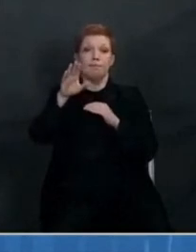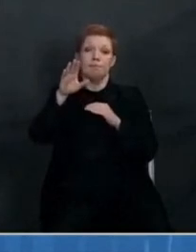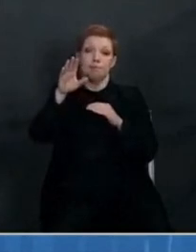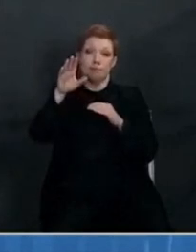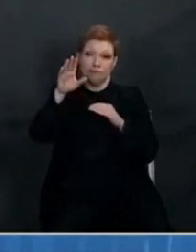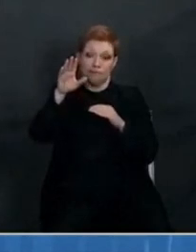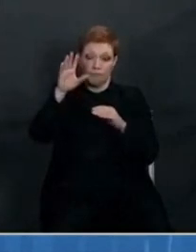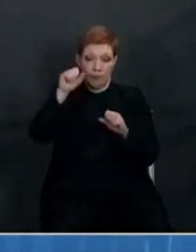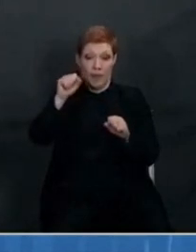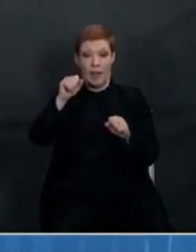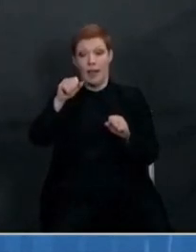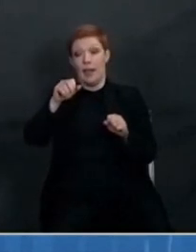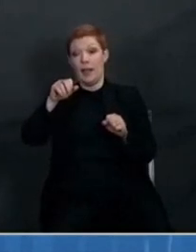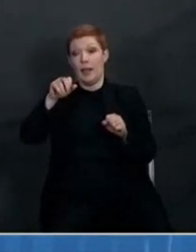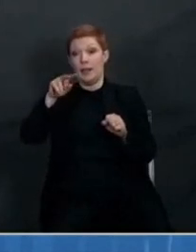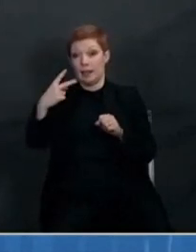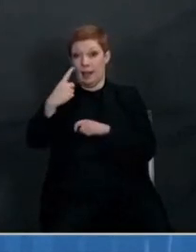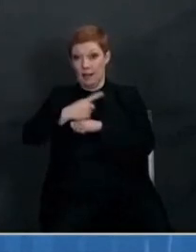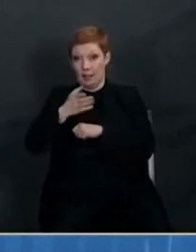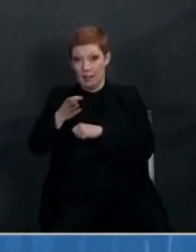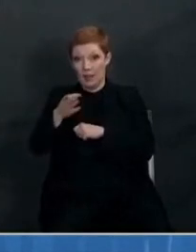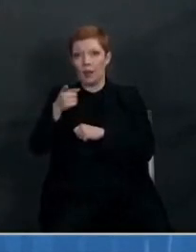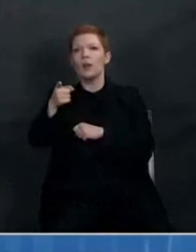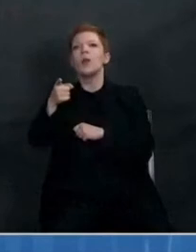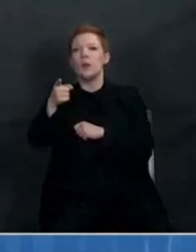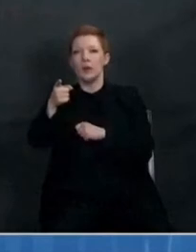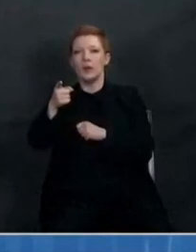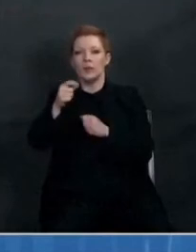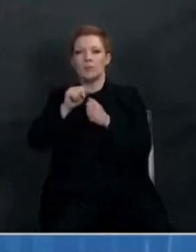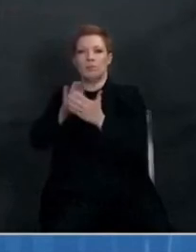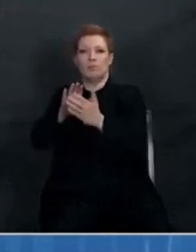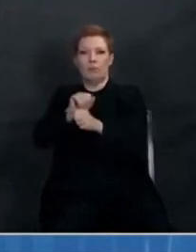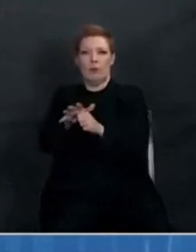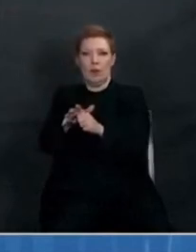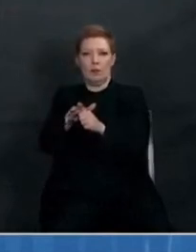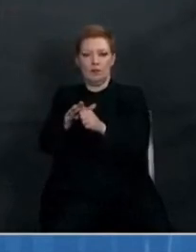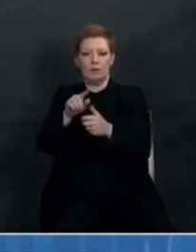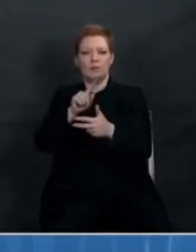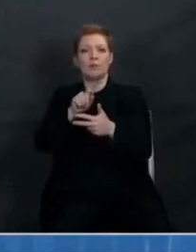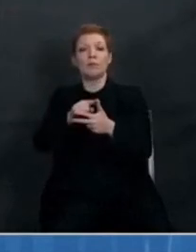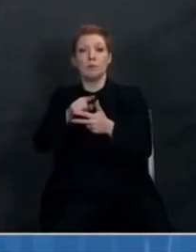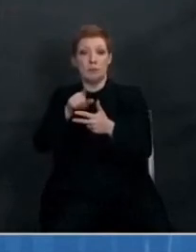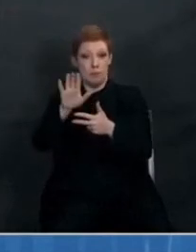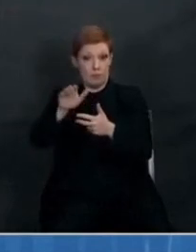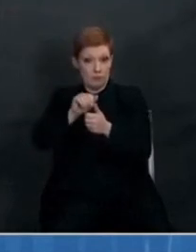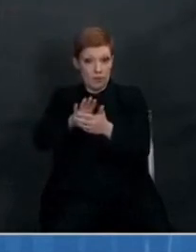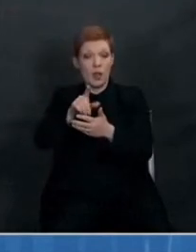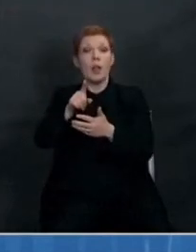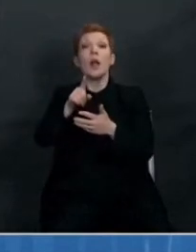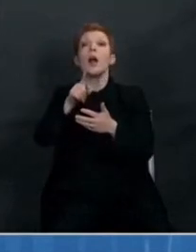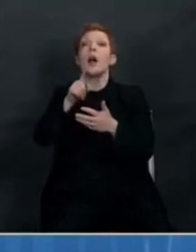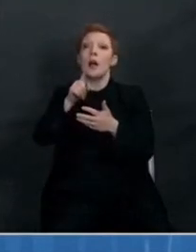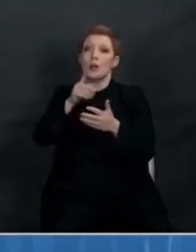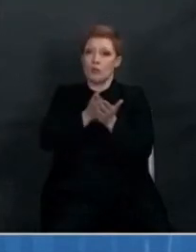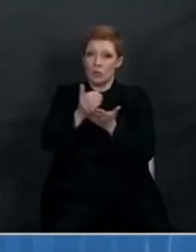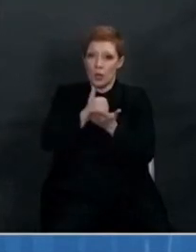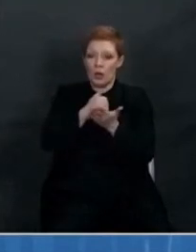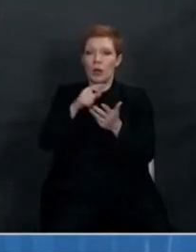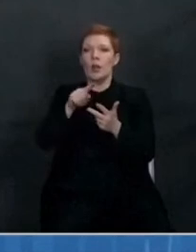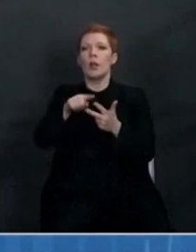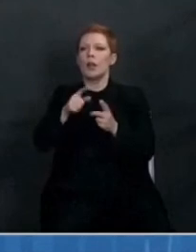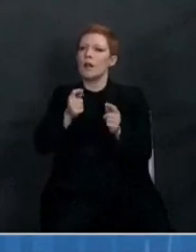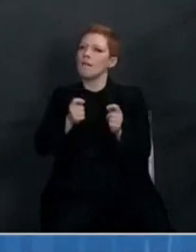COVID-19 with seven principal components: transparency, speeding vaccinations, public health